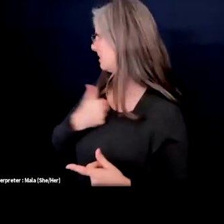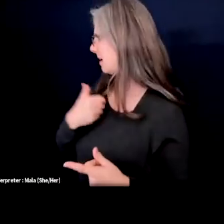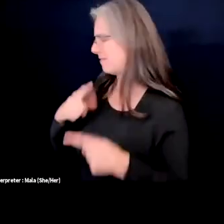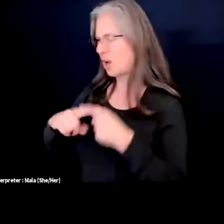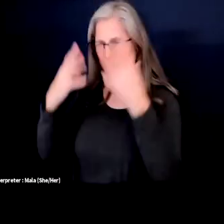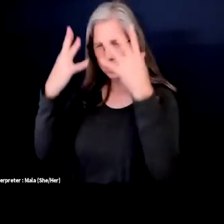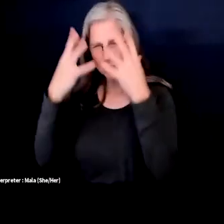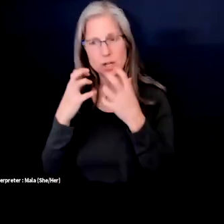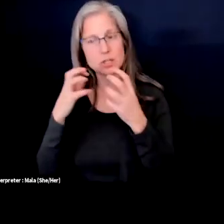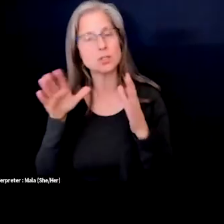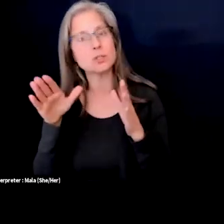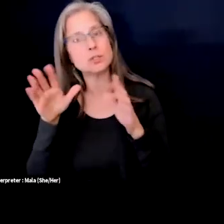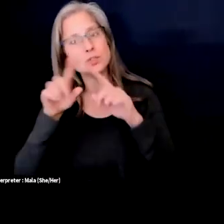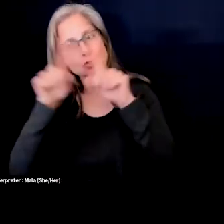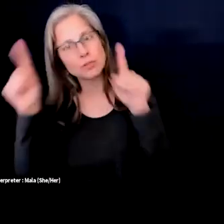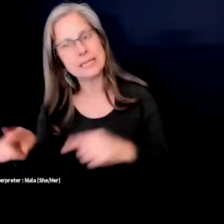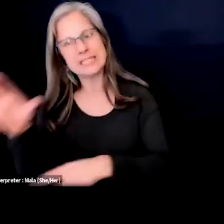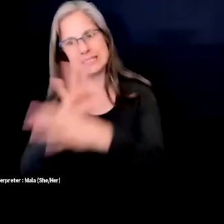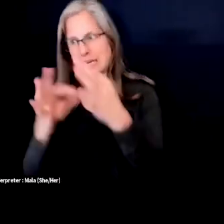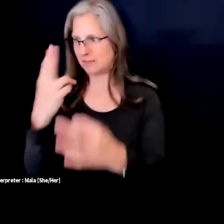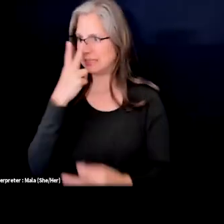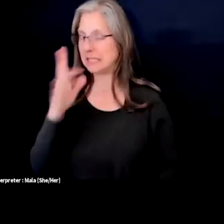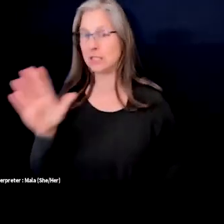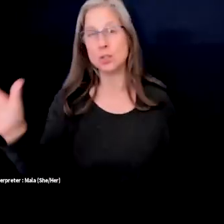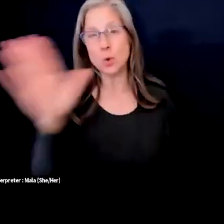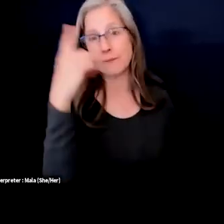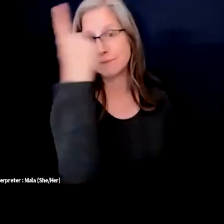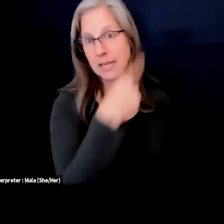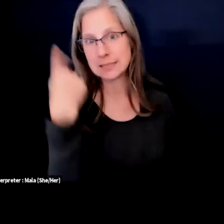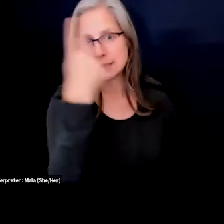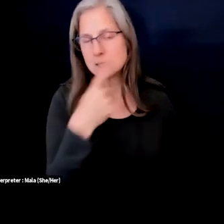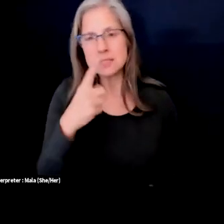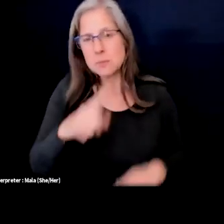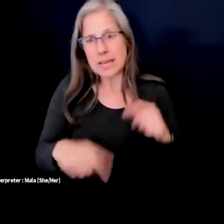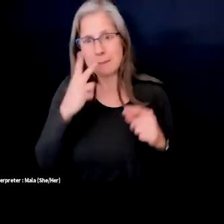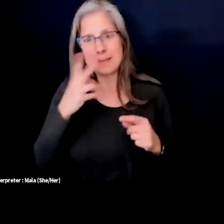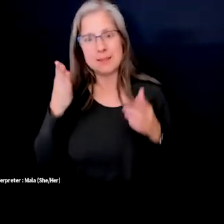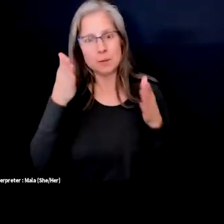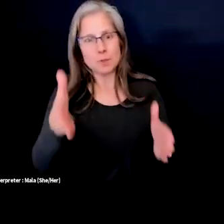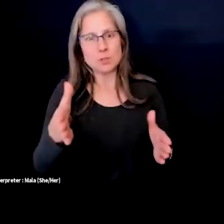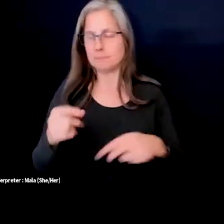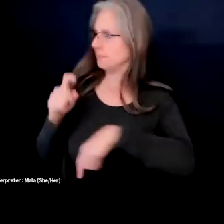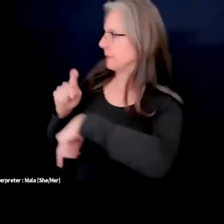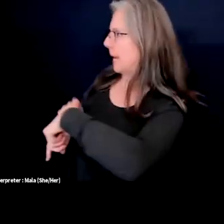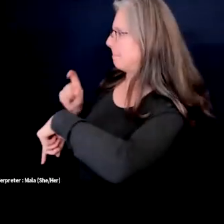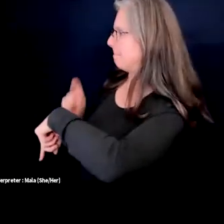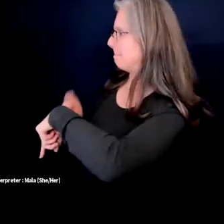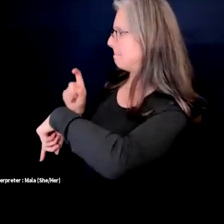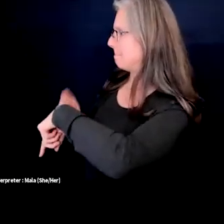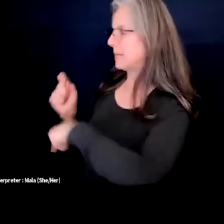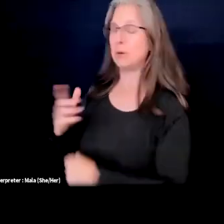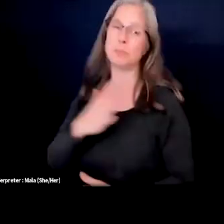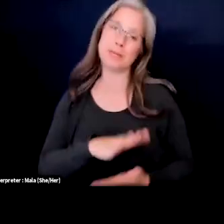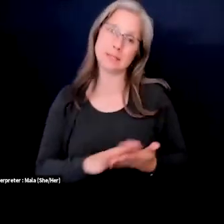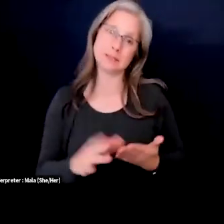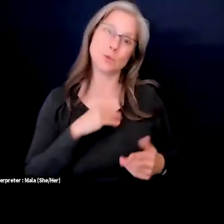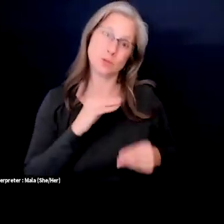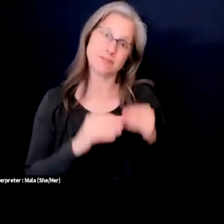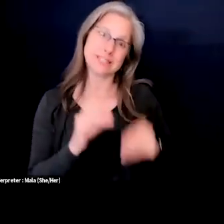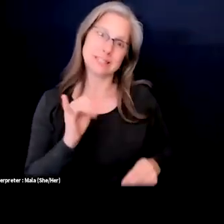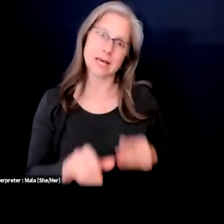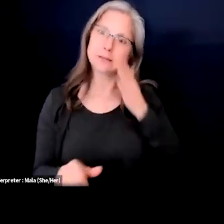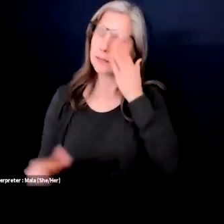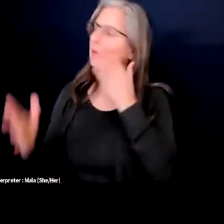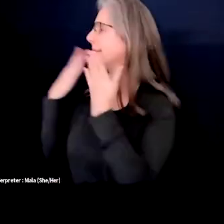dark screen instead of seeing your faces when we speak, because we can't be there in person. Time. Nice if you could fix that. Time,